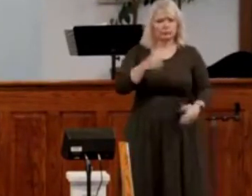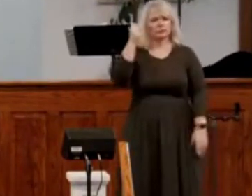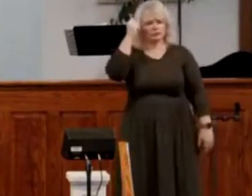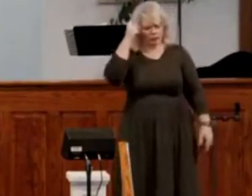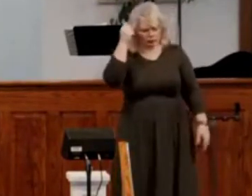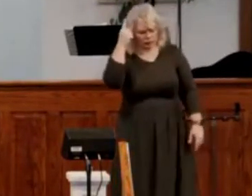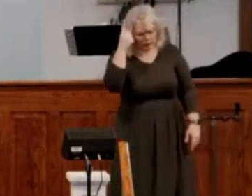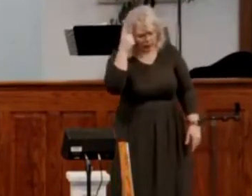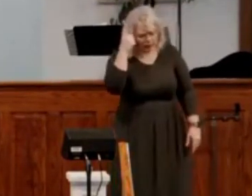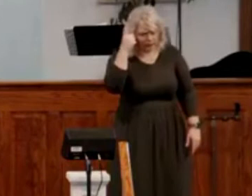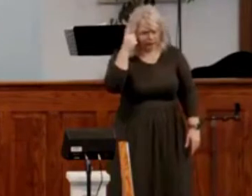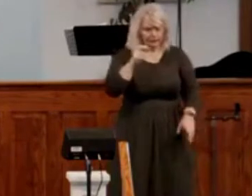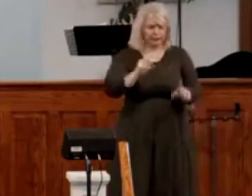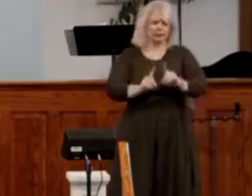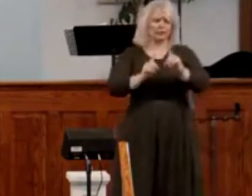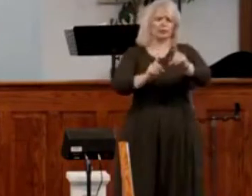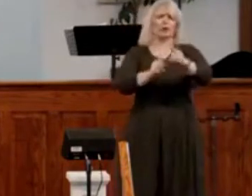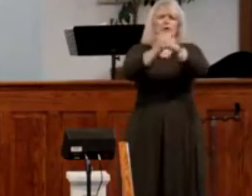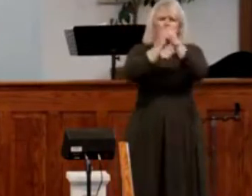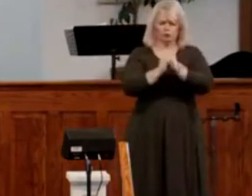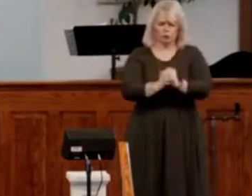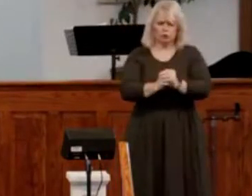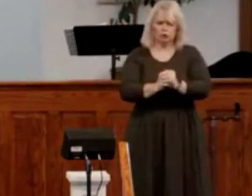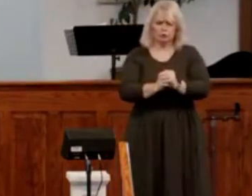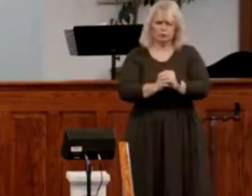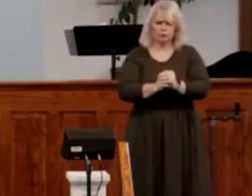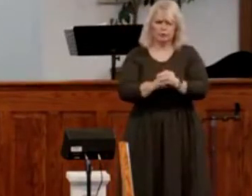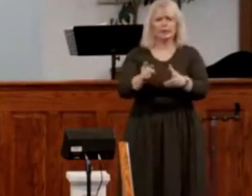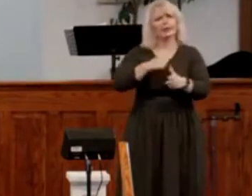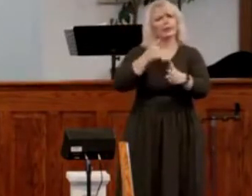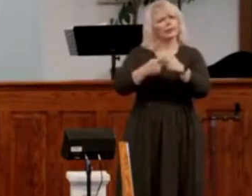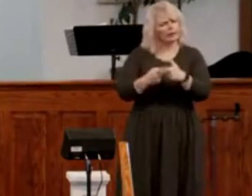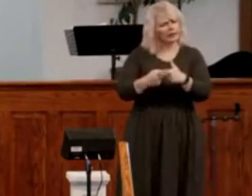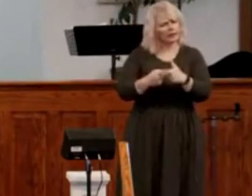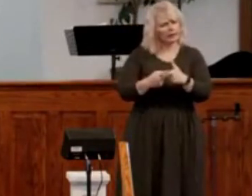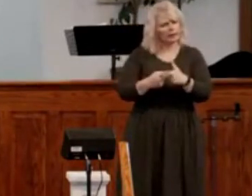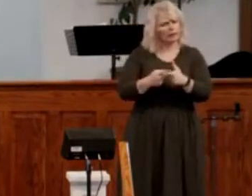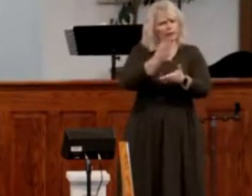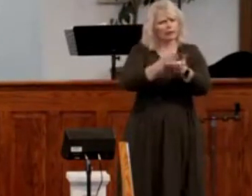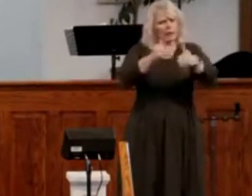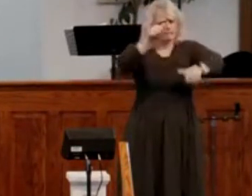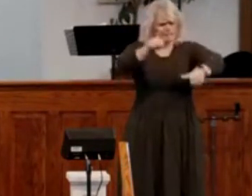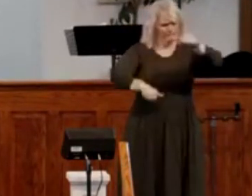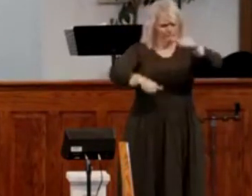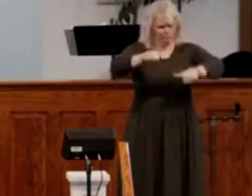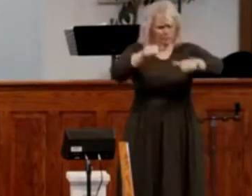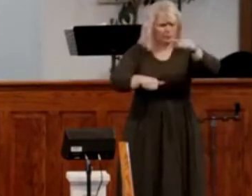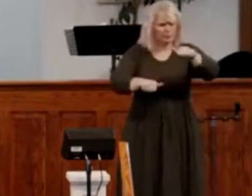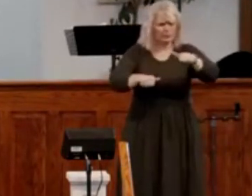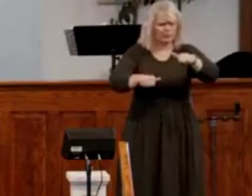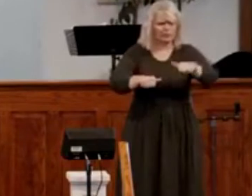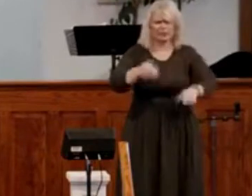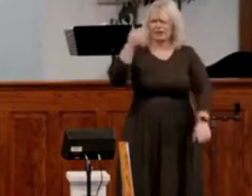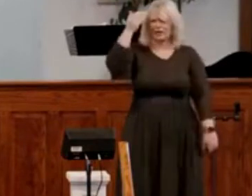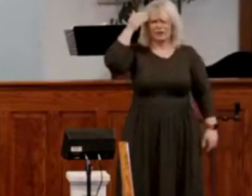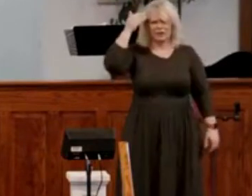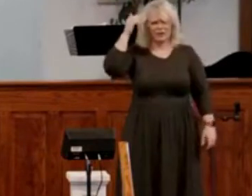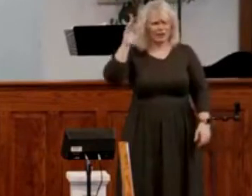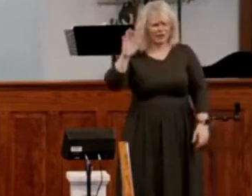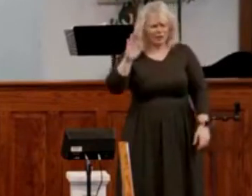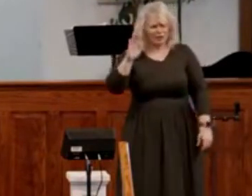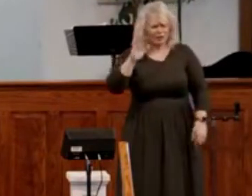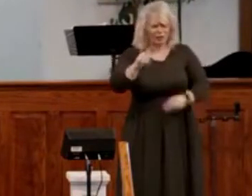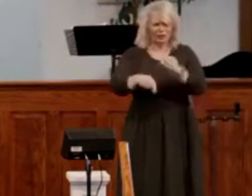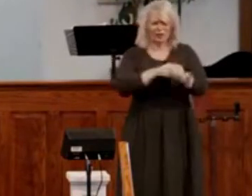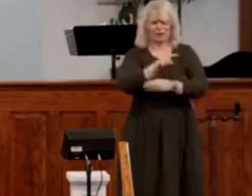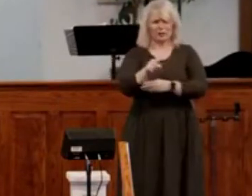that Jesus, that the disciples would be worshiping. But then he says, some doubted. Now, I don't know about you, but when I hear the word worship and doubted,